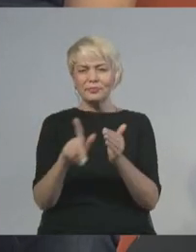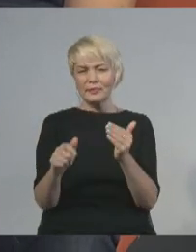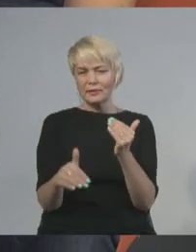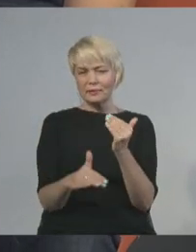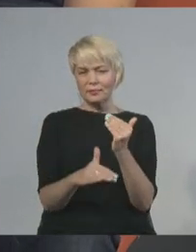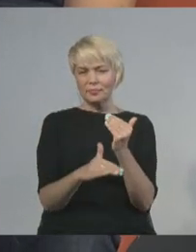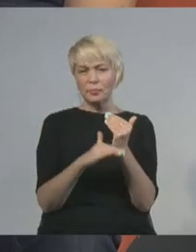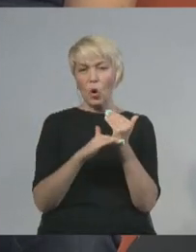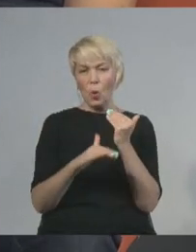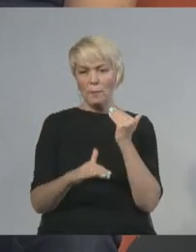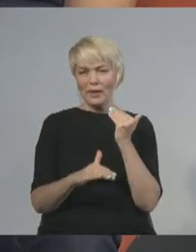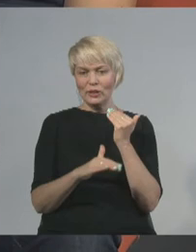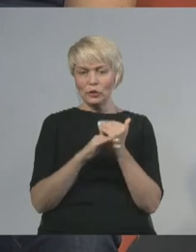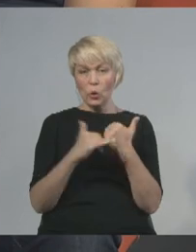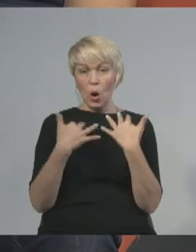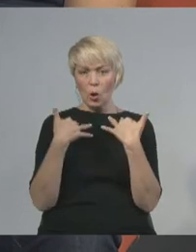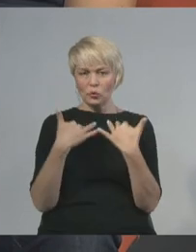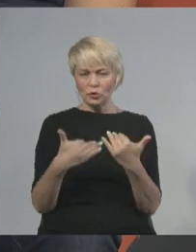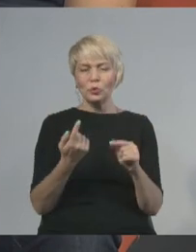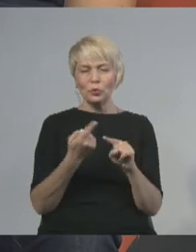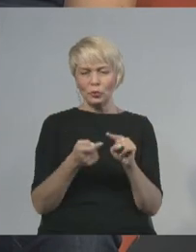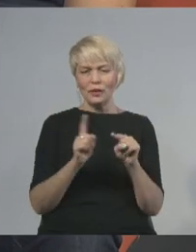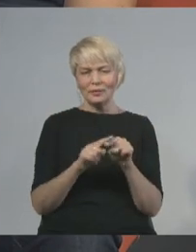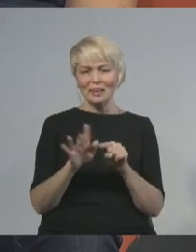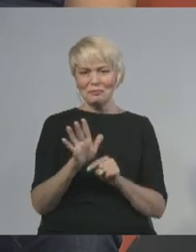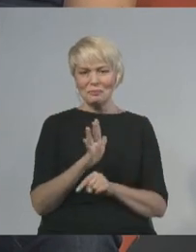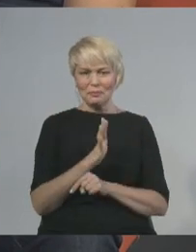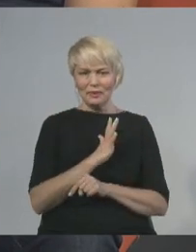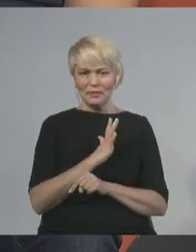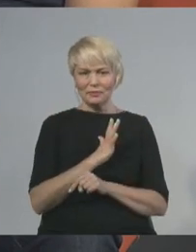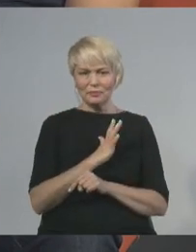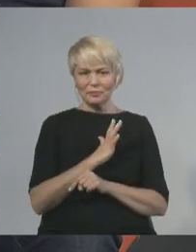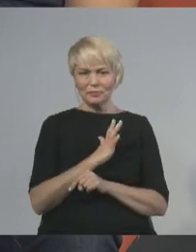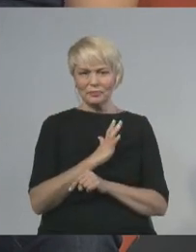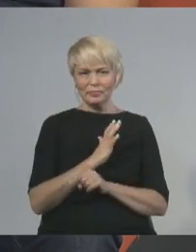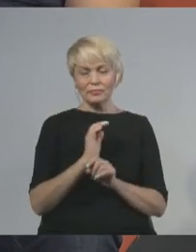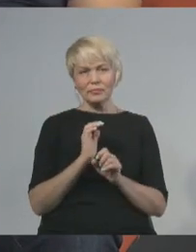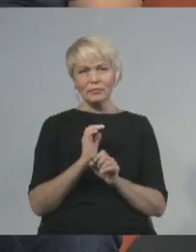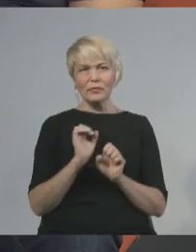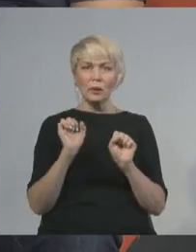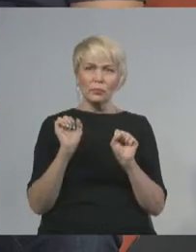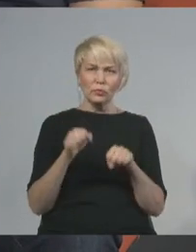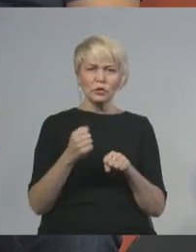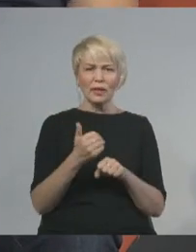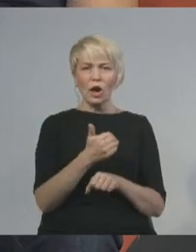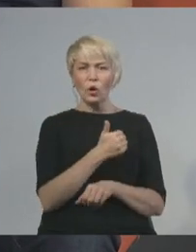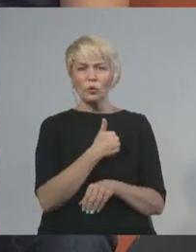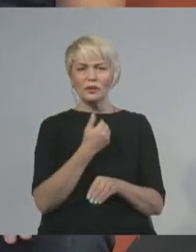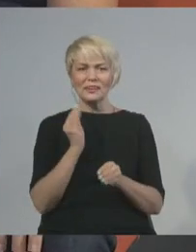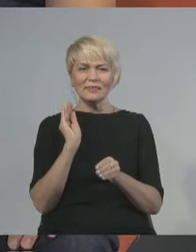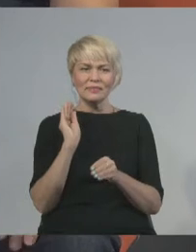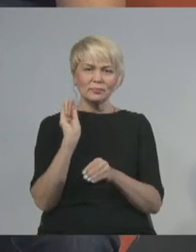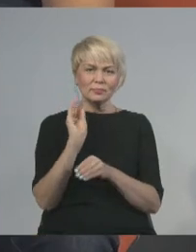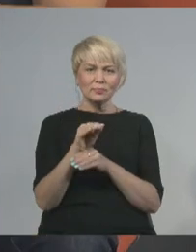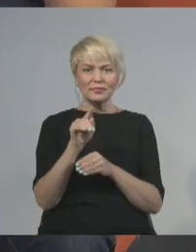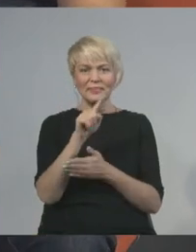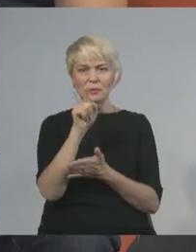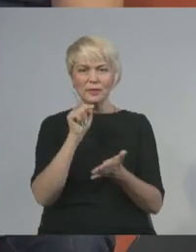so before the media just asked people sporadically for help but now it's a more systematic approach